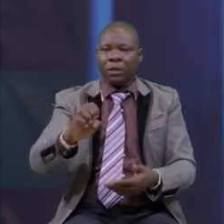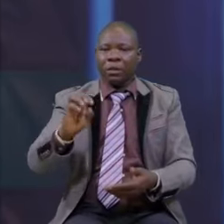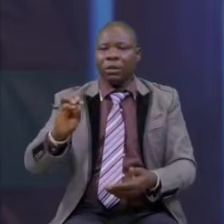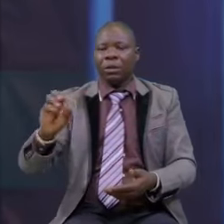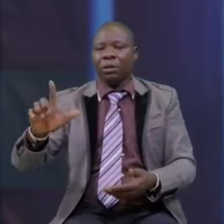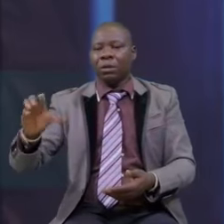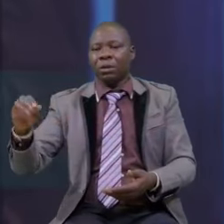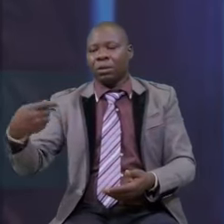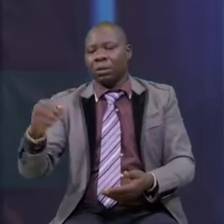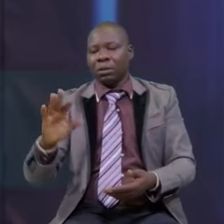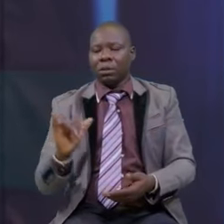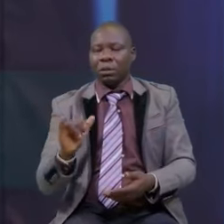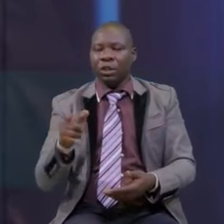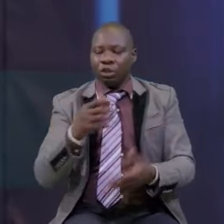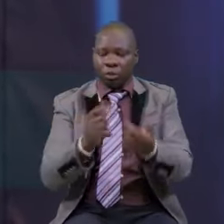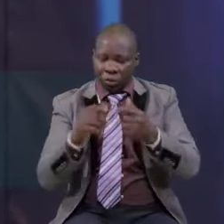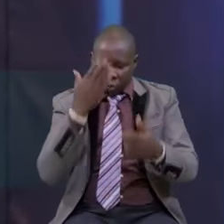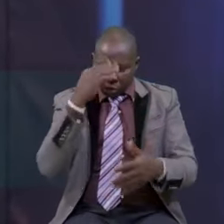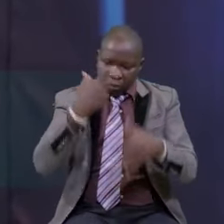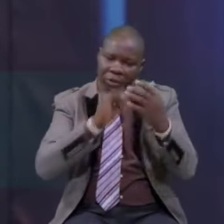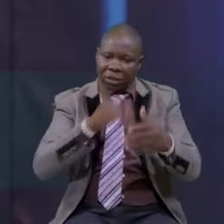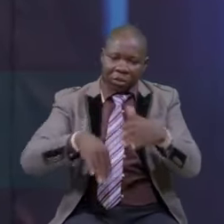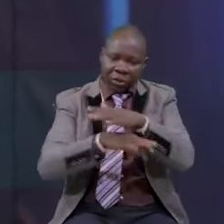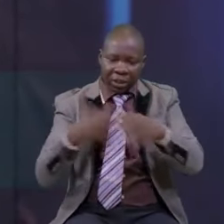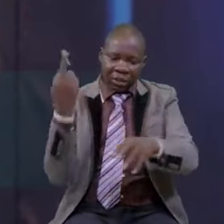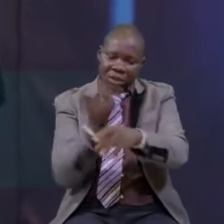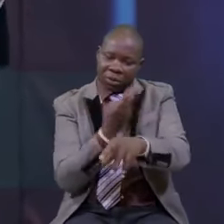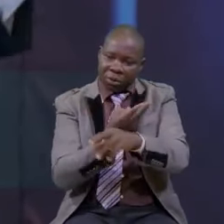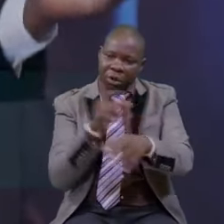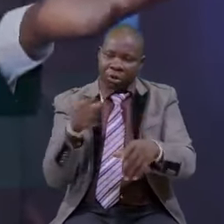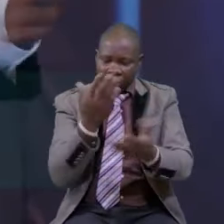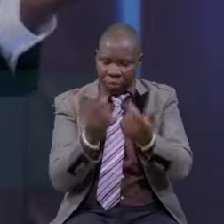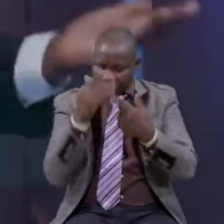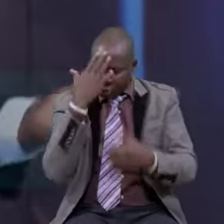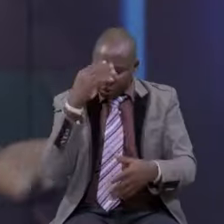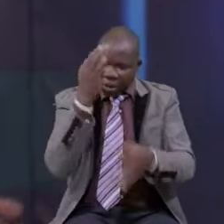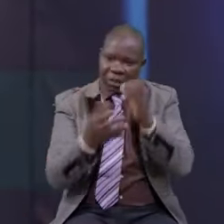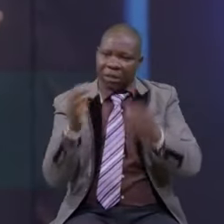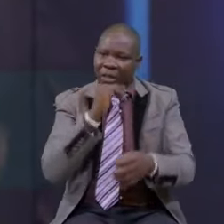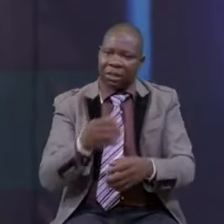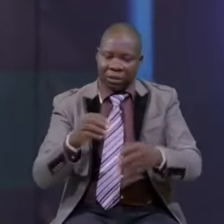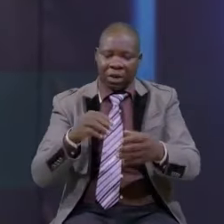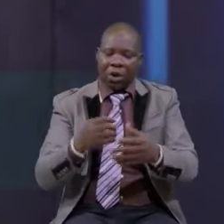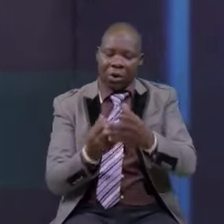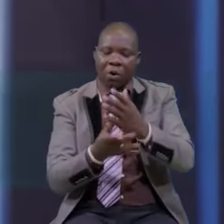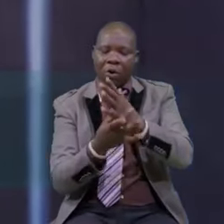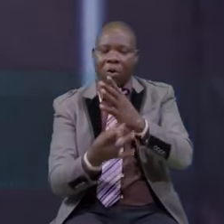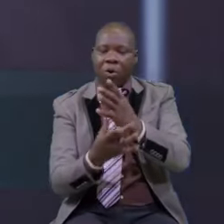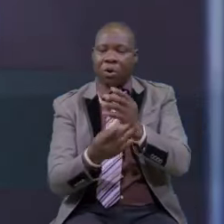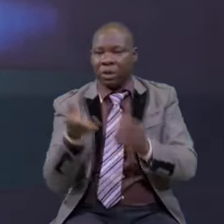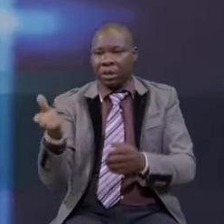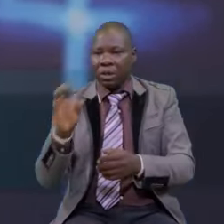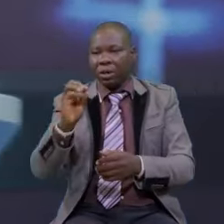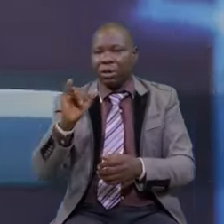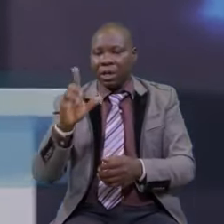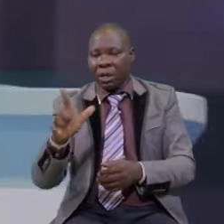you want to know whether there's all inside the earth there. That one, we have to read those books on geology, on